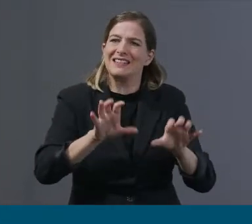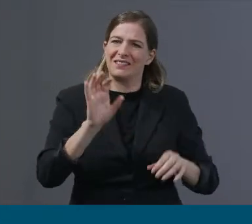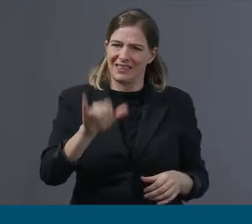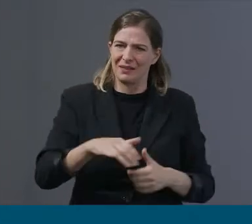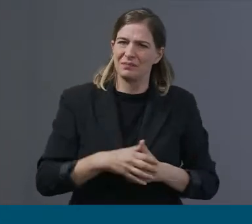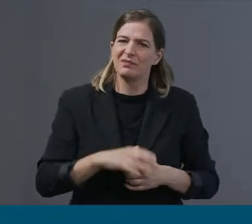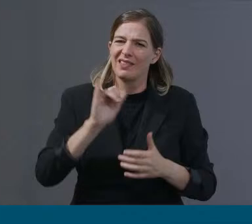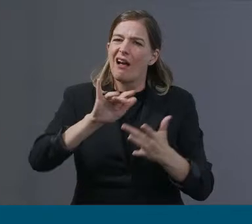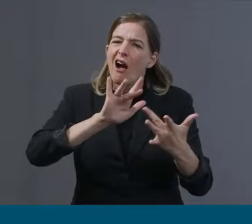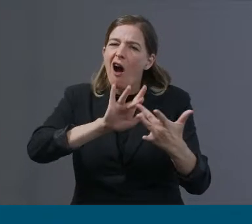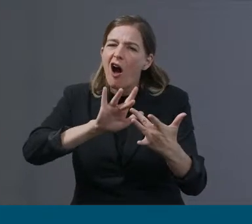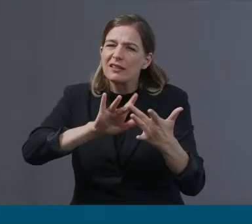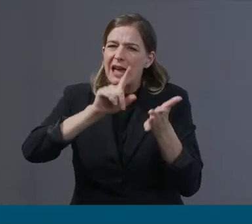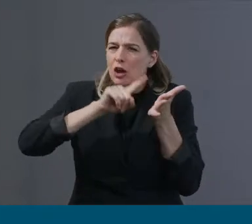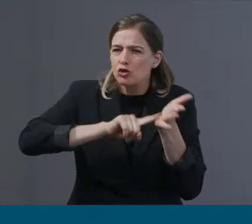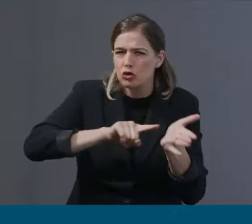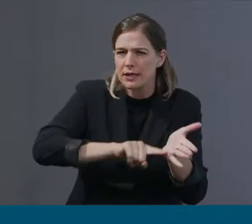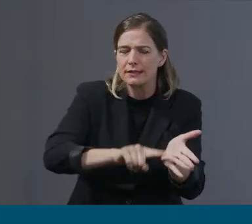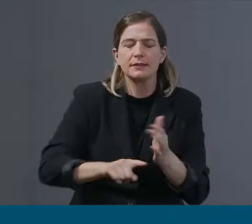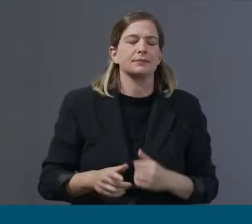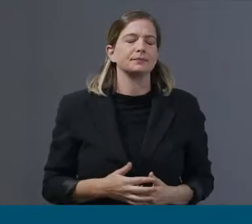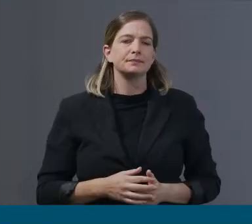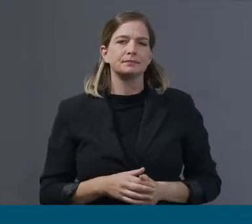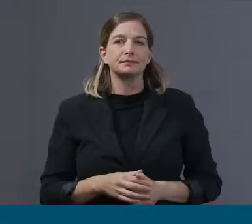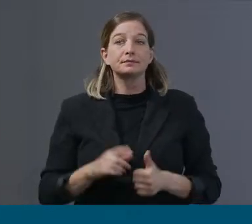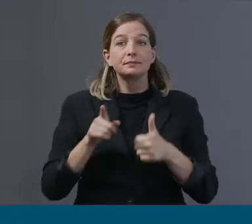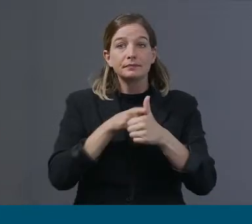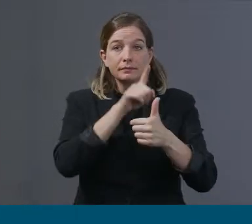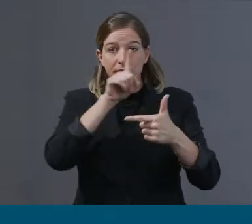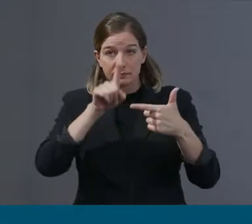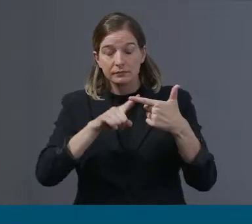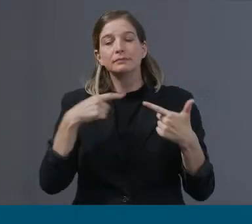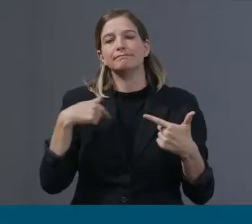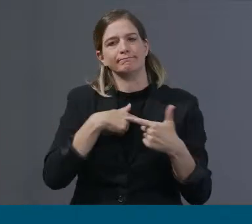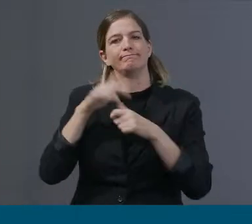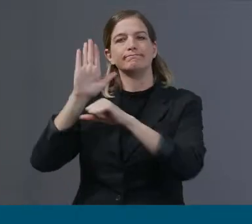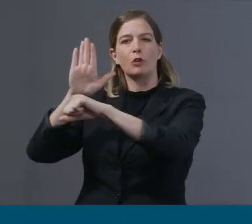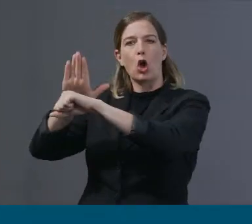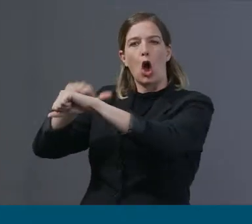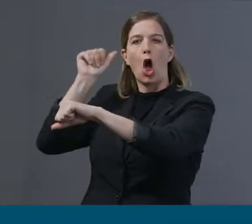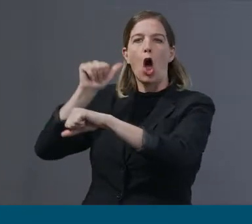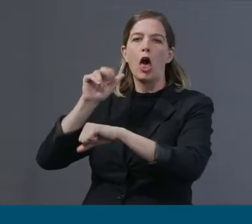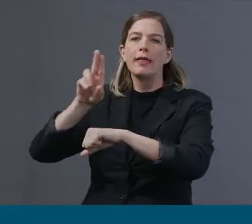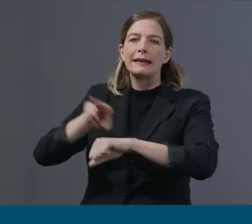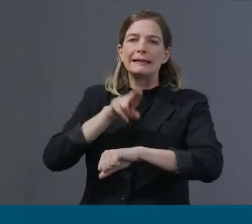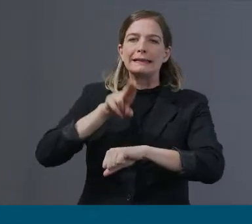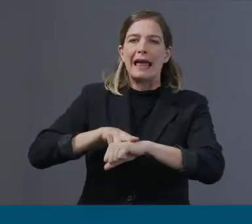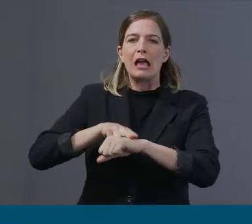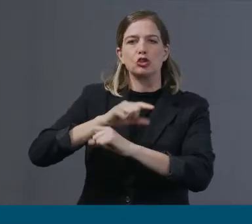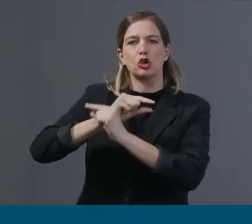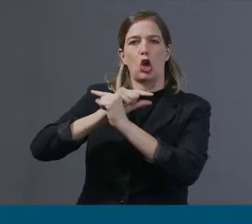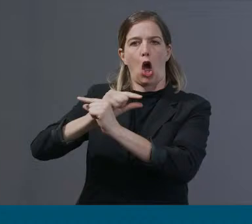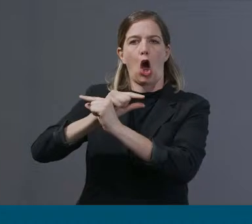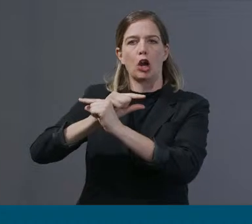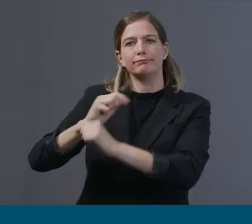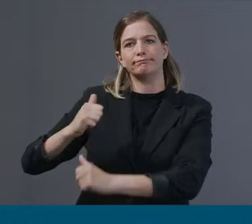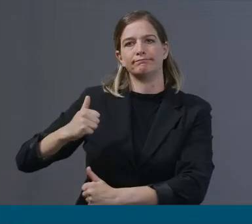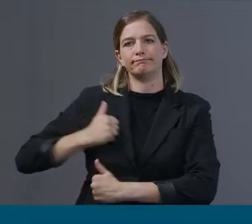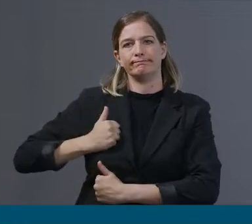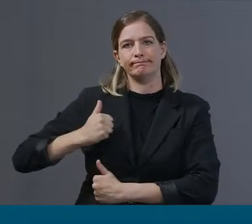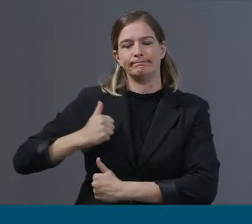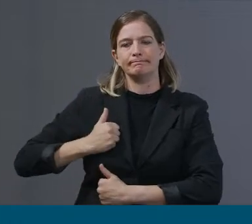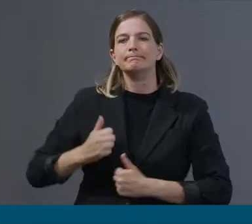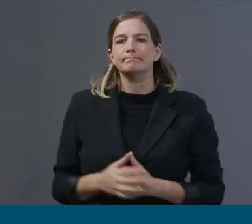We are also going to call in the National Guard so that we can surge on this, with